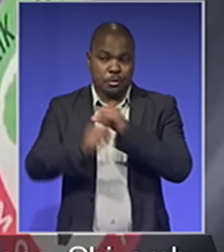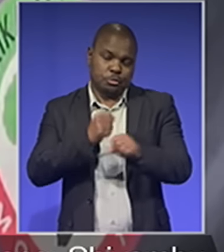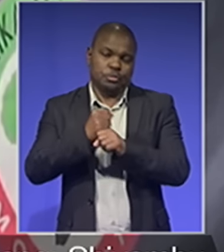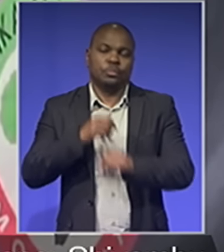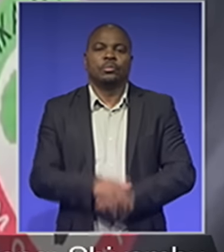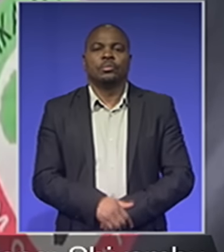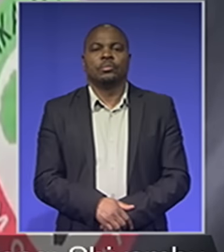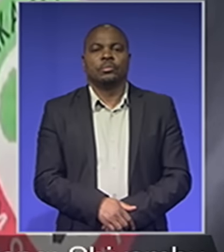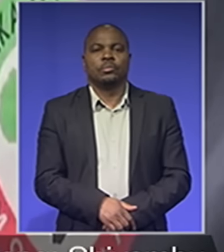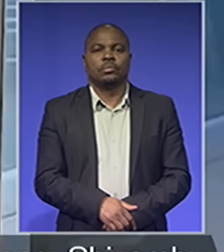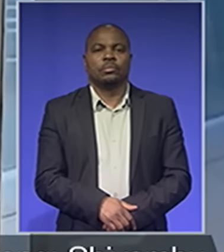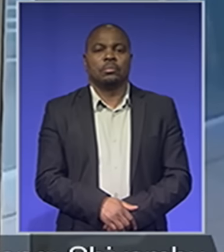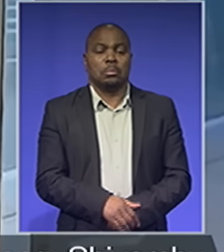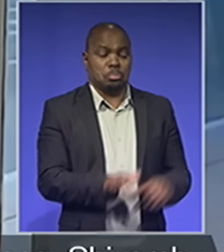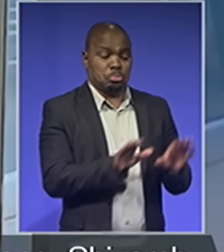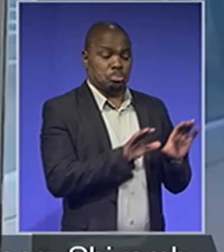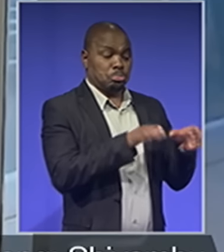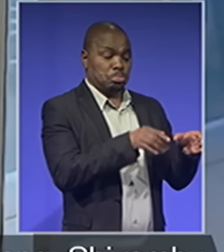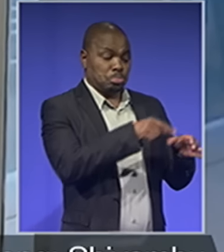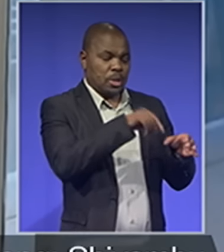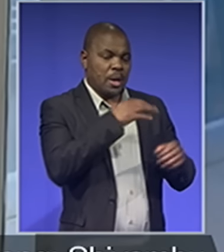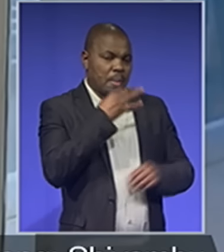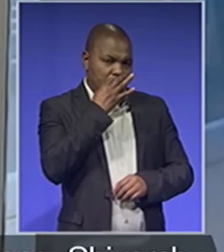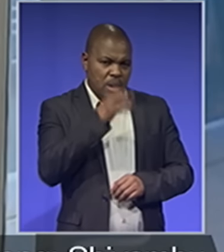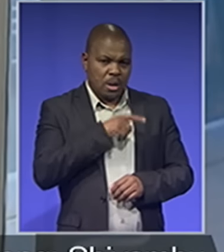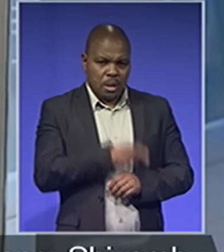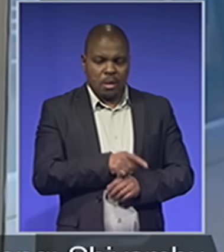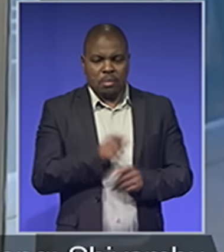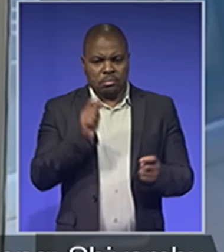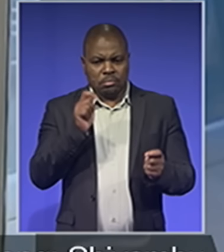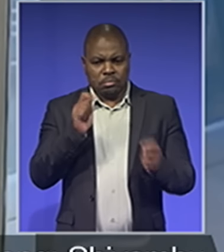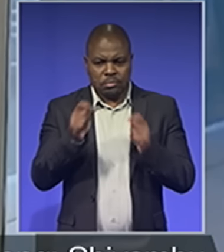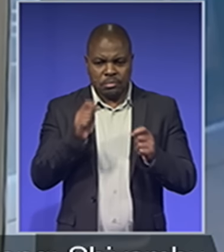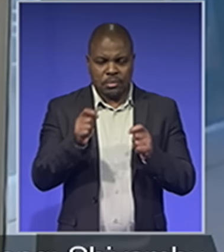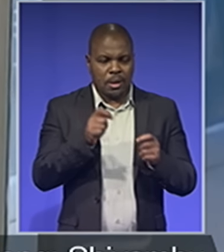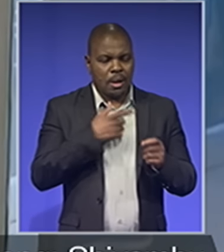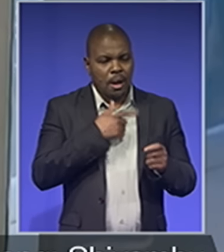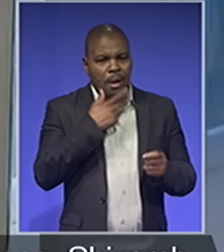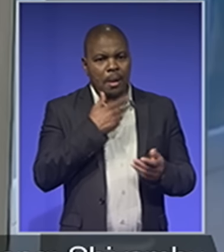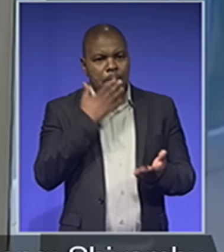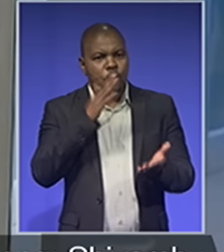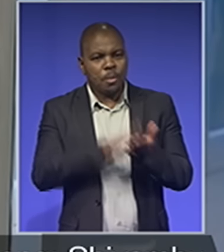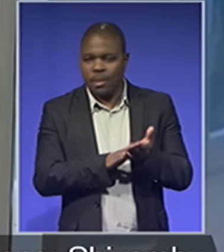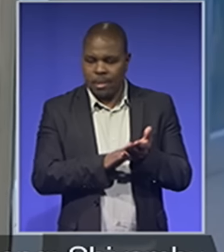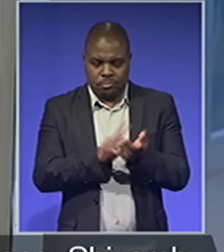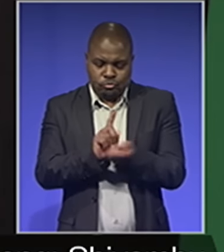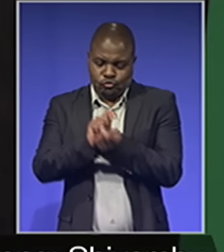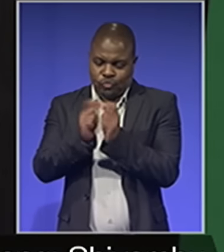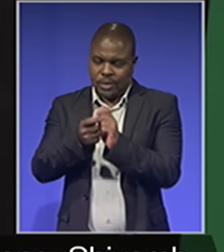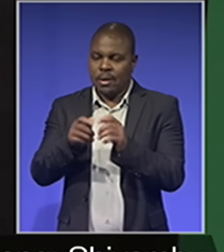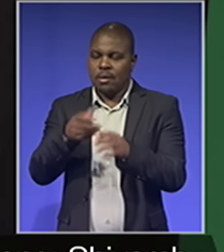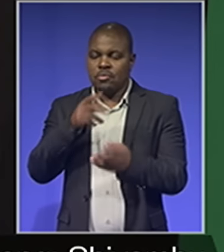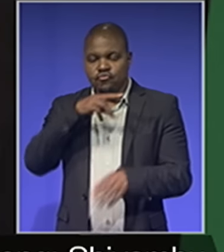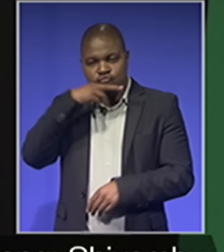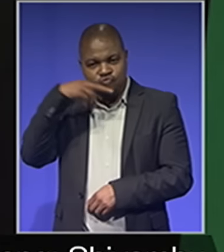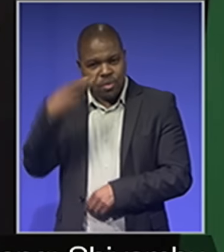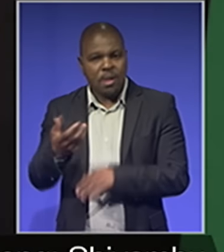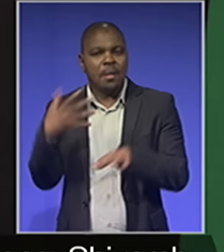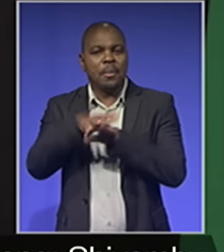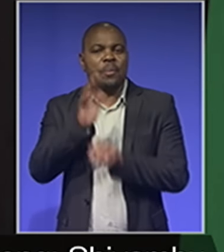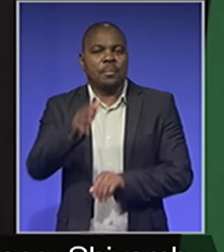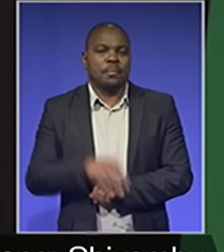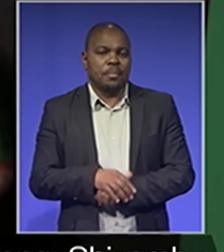tlang. Lekoko le itlhalosa jaaka leo le fetolang ditsholofetso nnete. Lekoko la re go tlhoka go lebelelwa